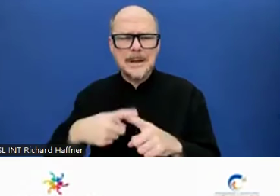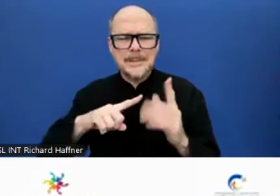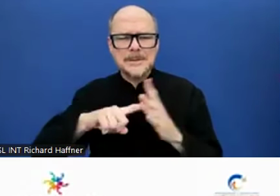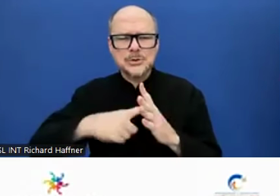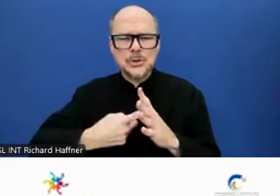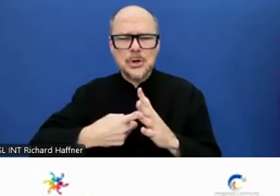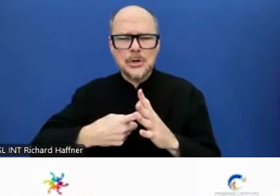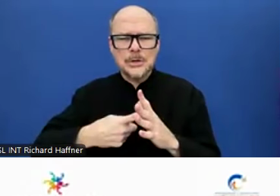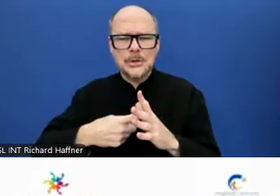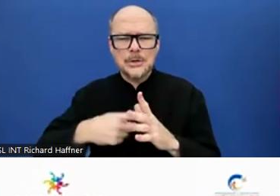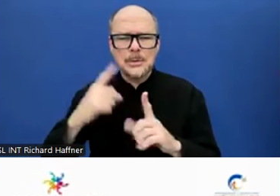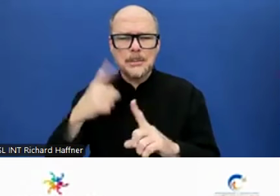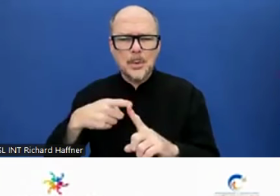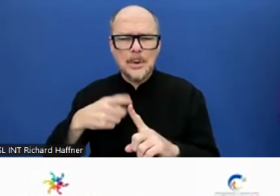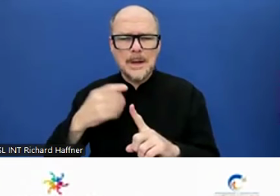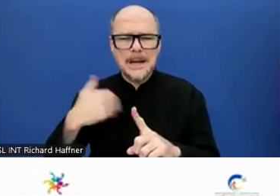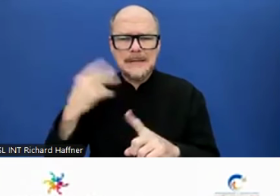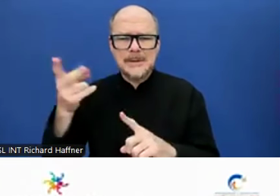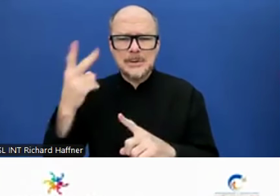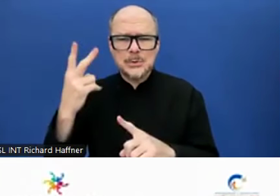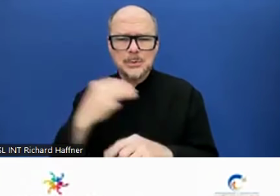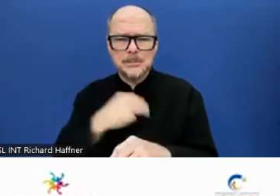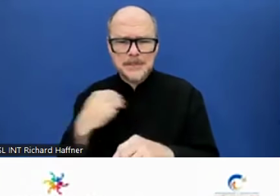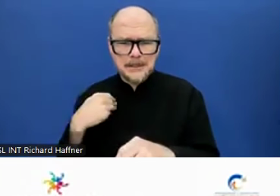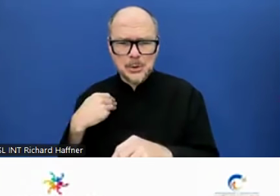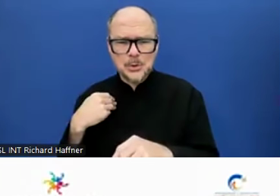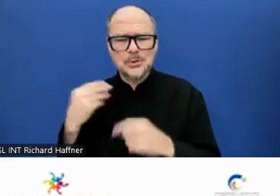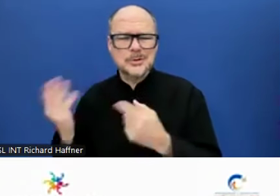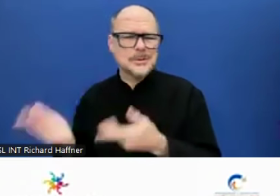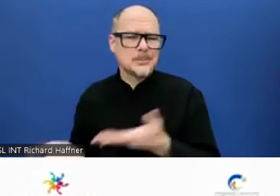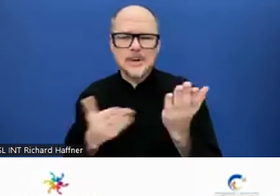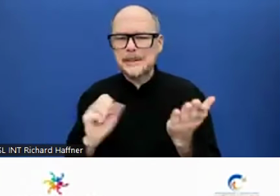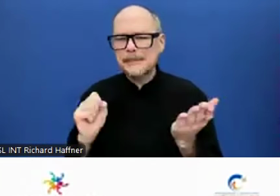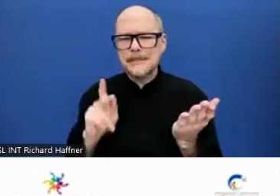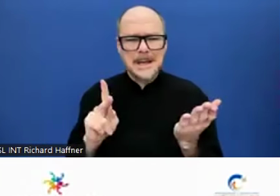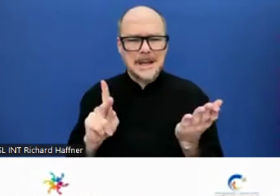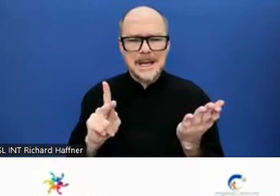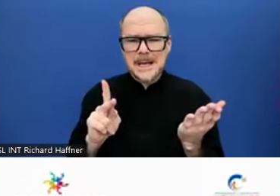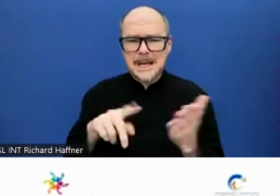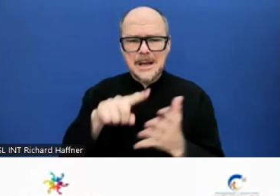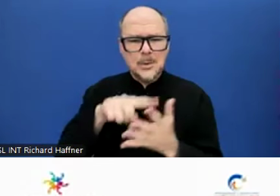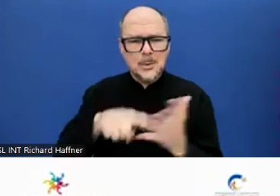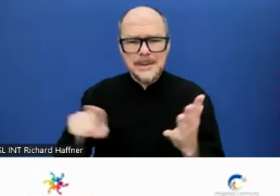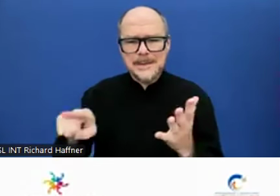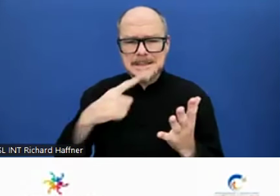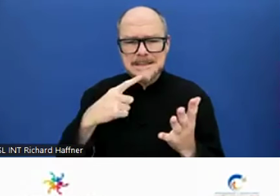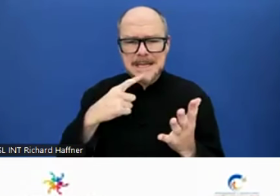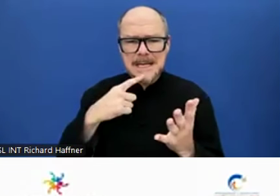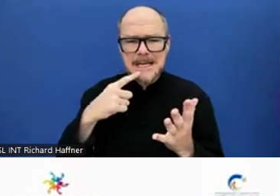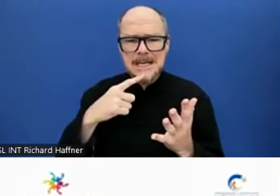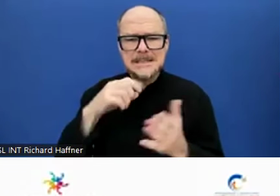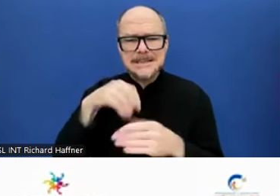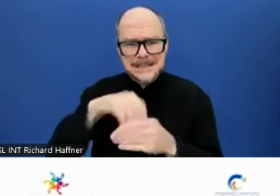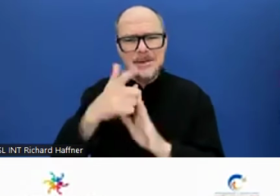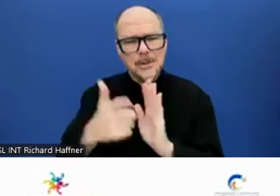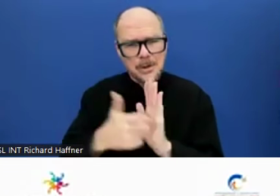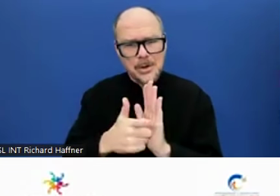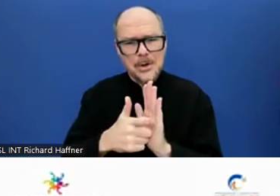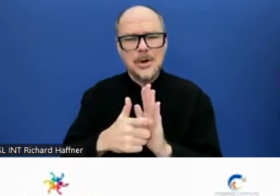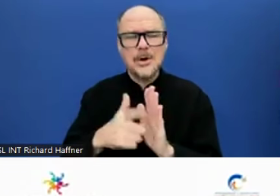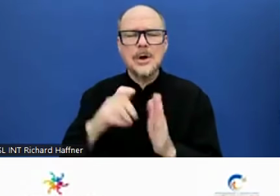point, having two members just bring back what it says in law that regional